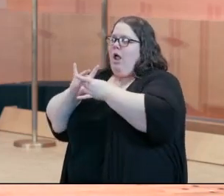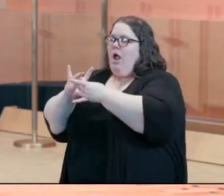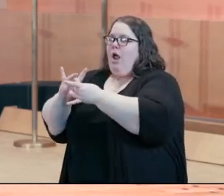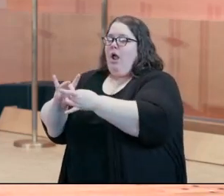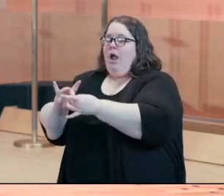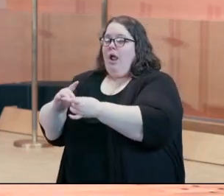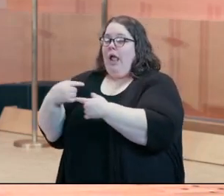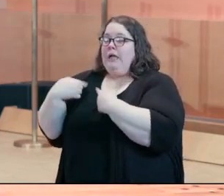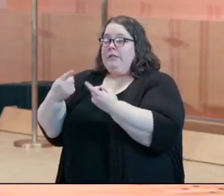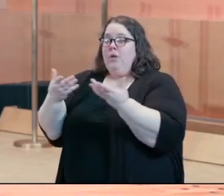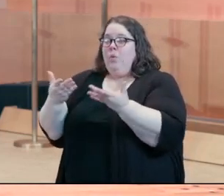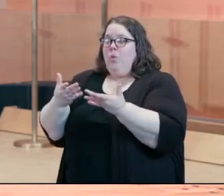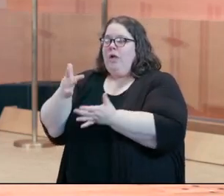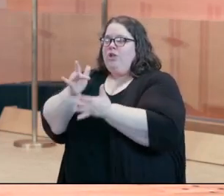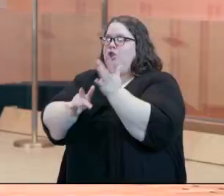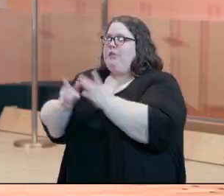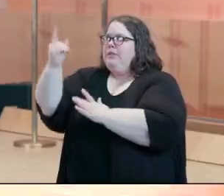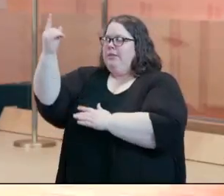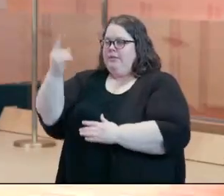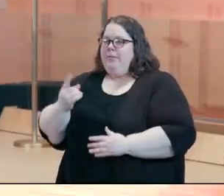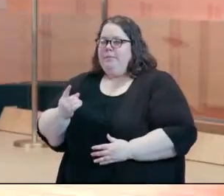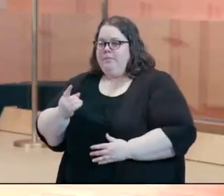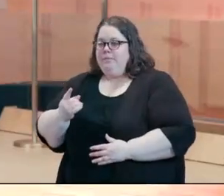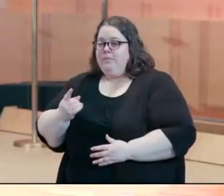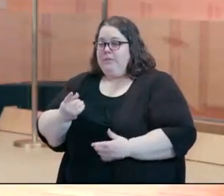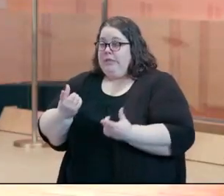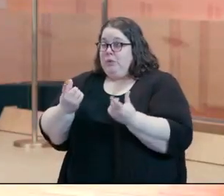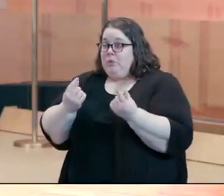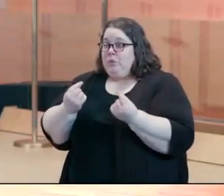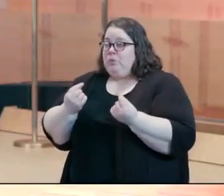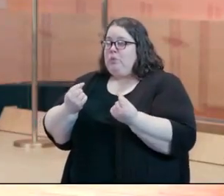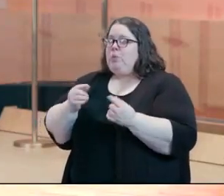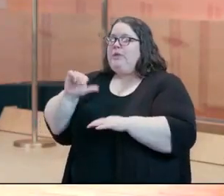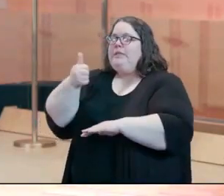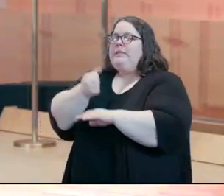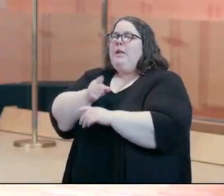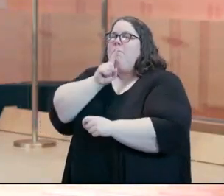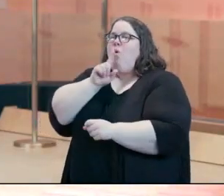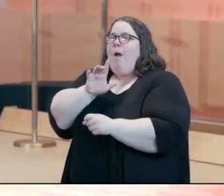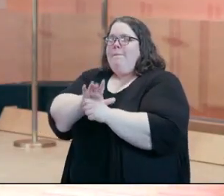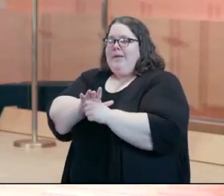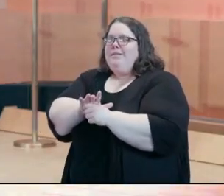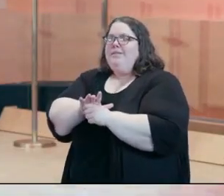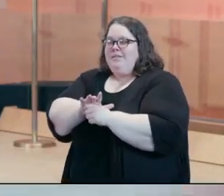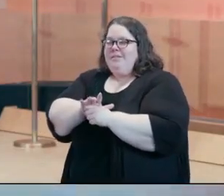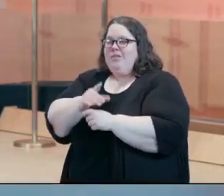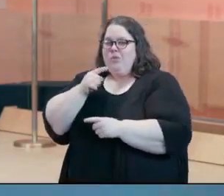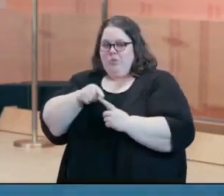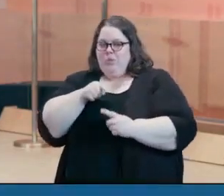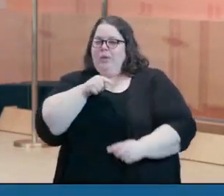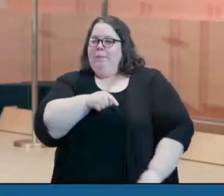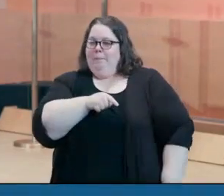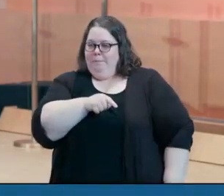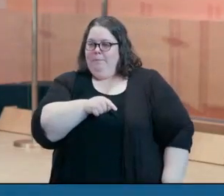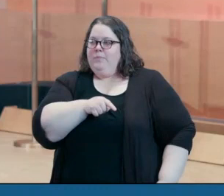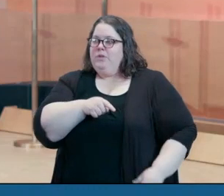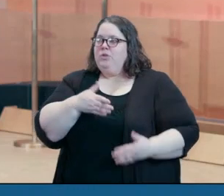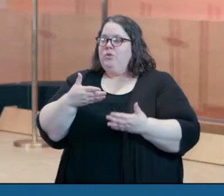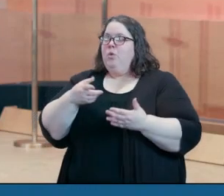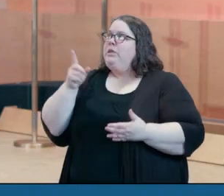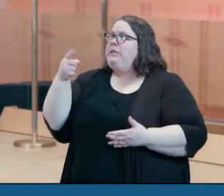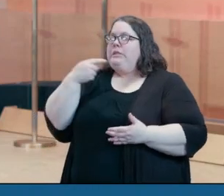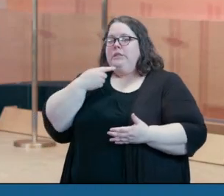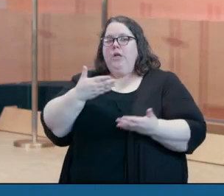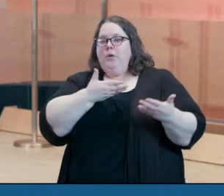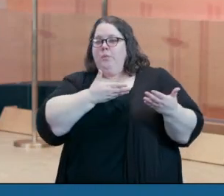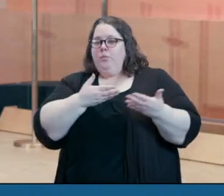a covenant with Abram. It reads, "The Lord told him, 'Bring me a three-year-old heifer,